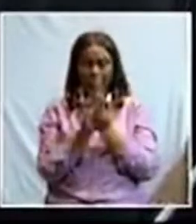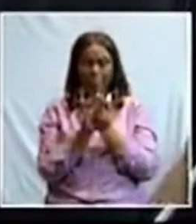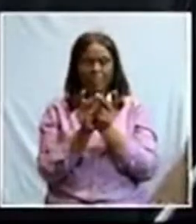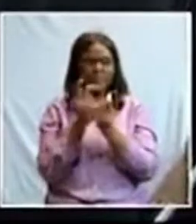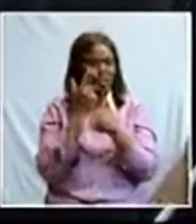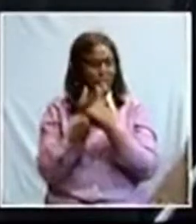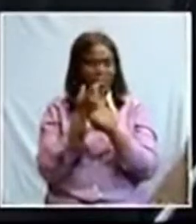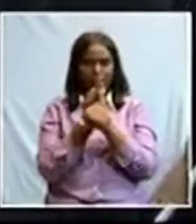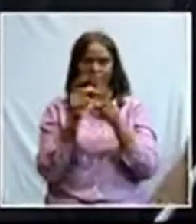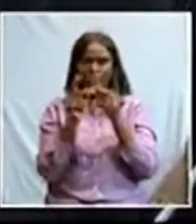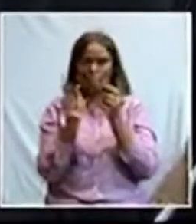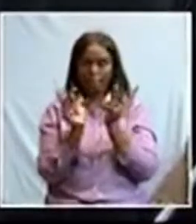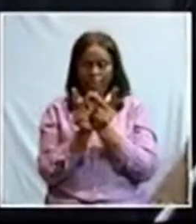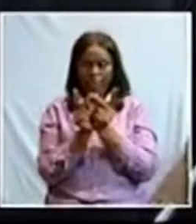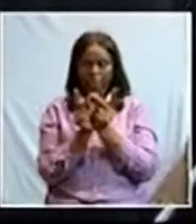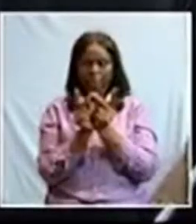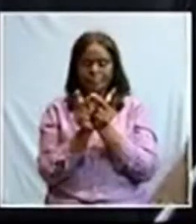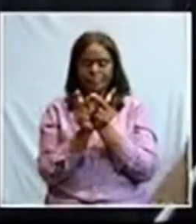reach area,